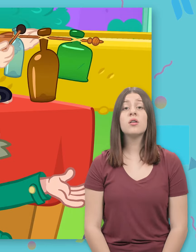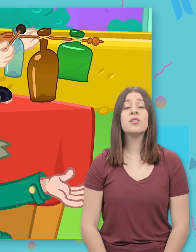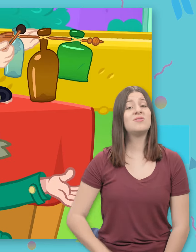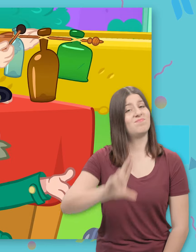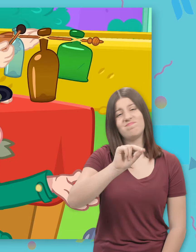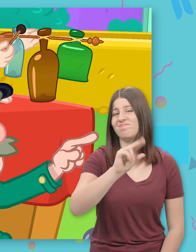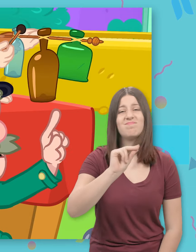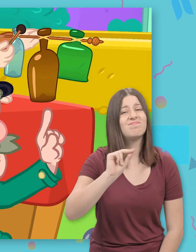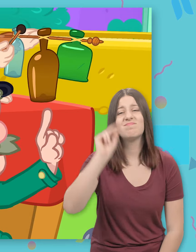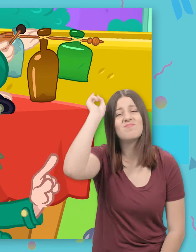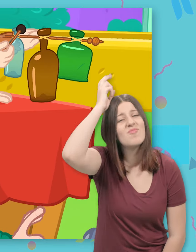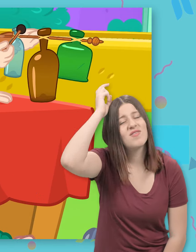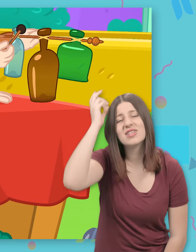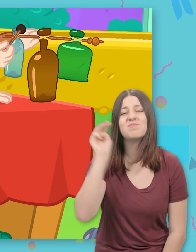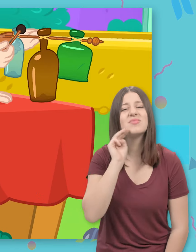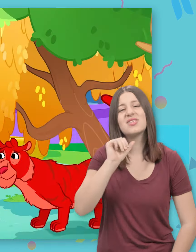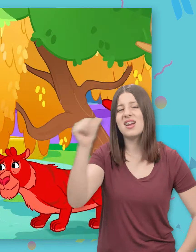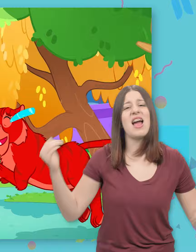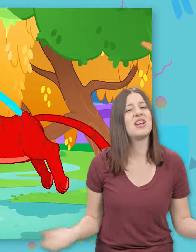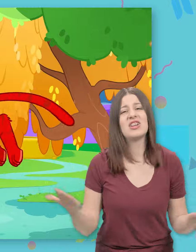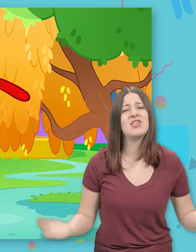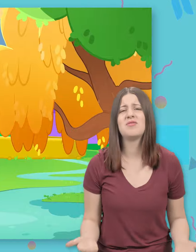No, Morphle, she's not here.